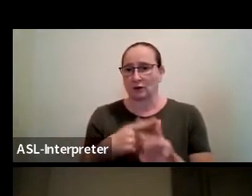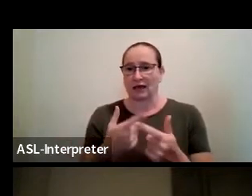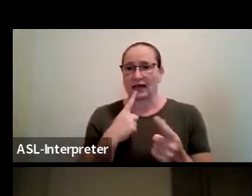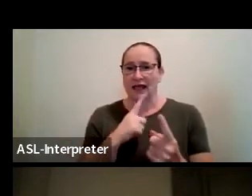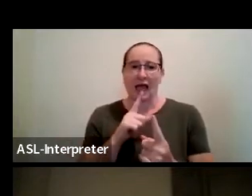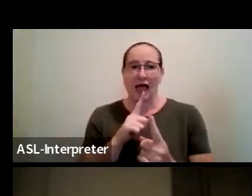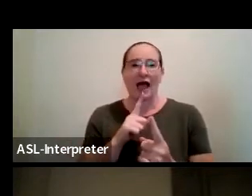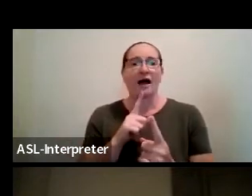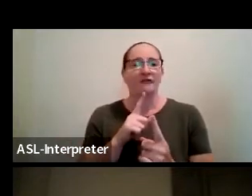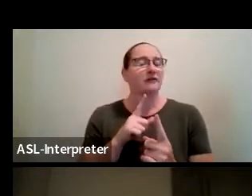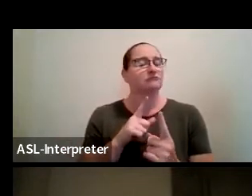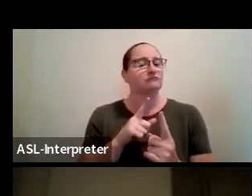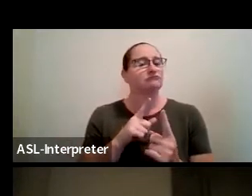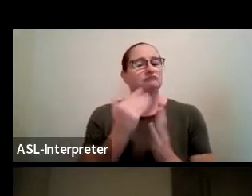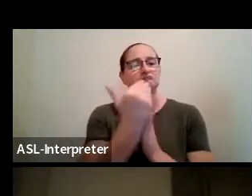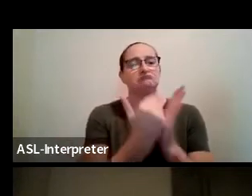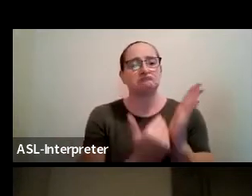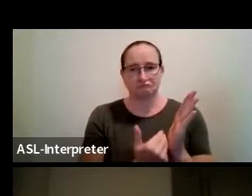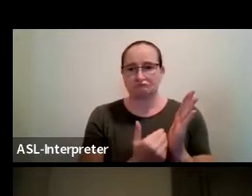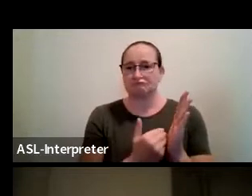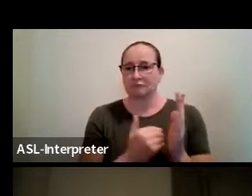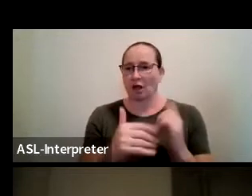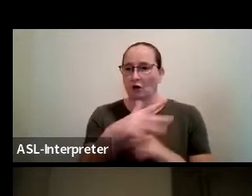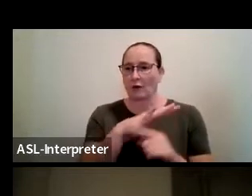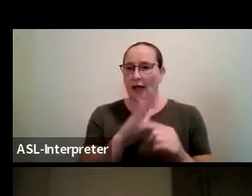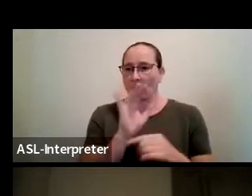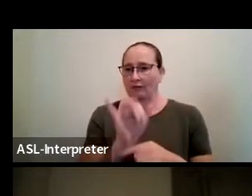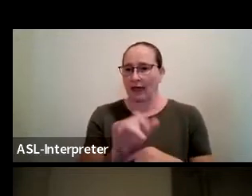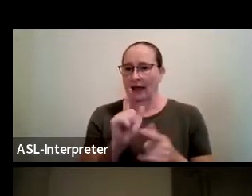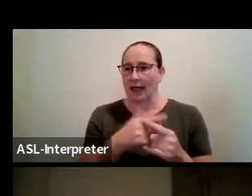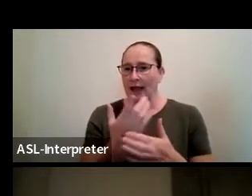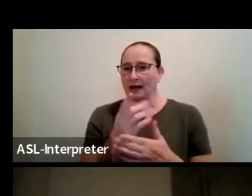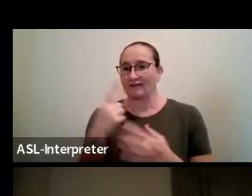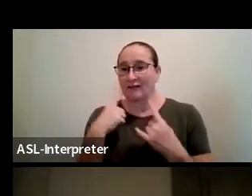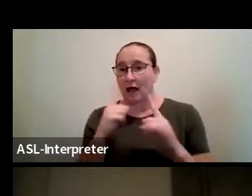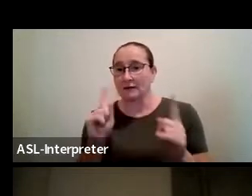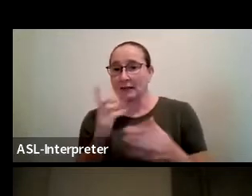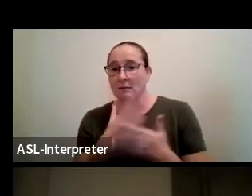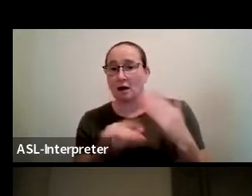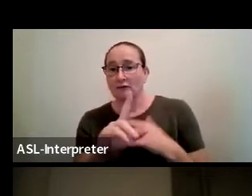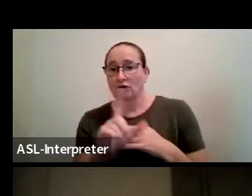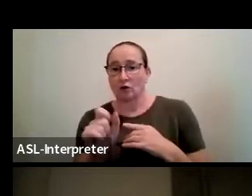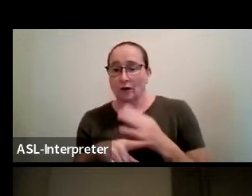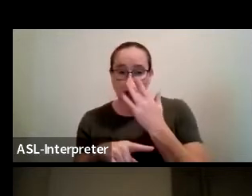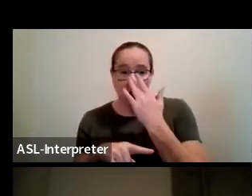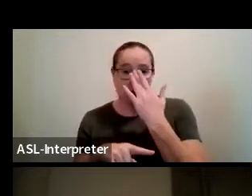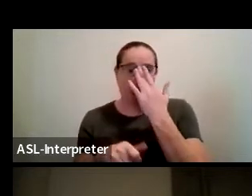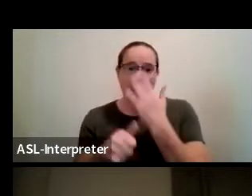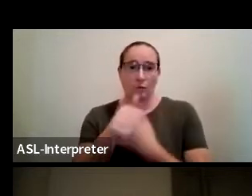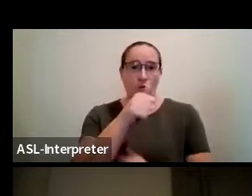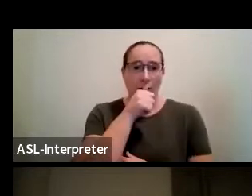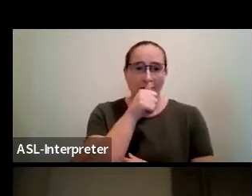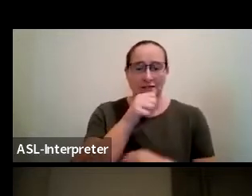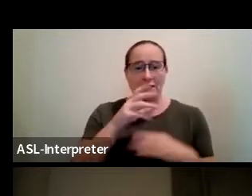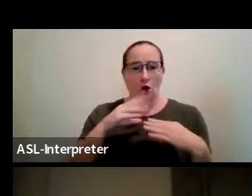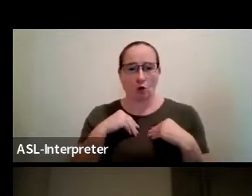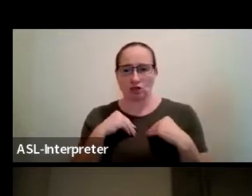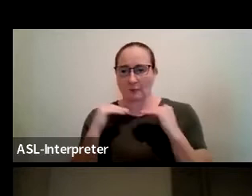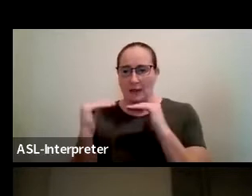around that. And finally, the part of your question was privacy, ownership, and